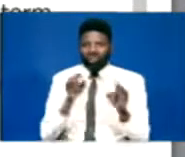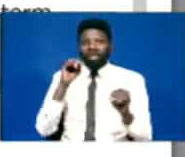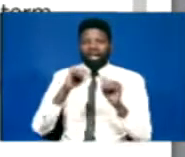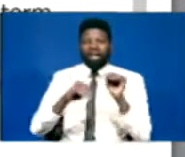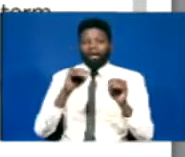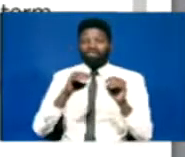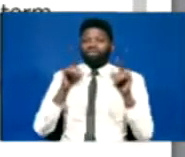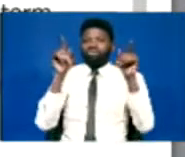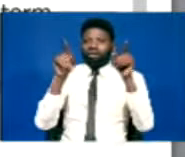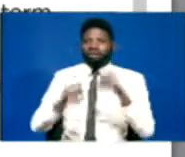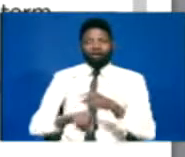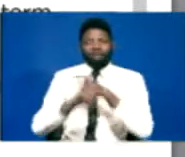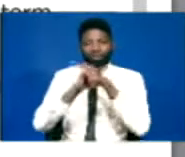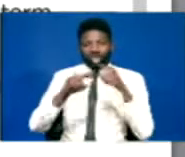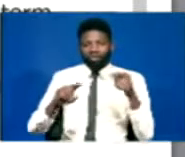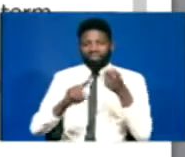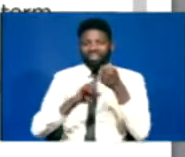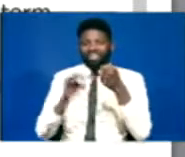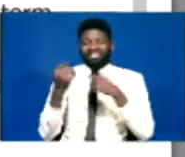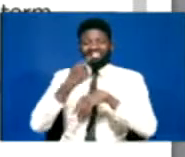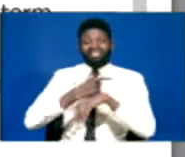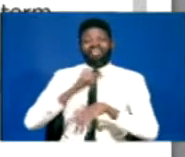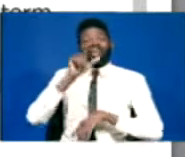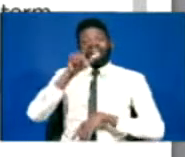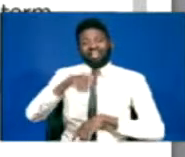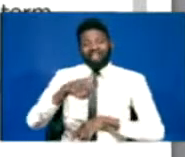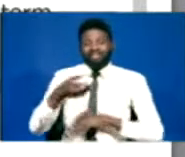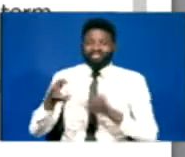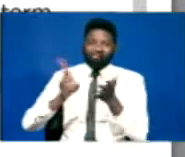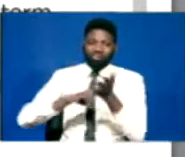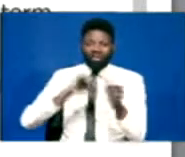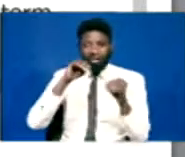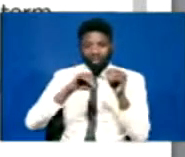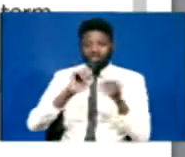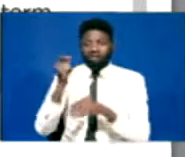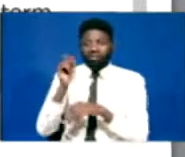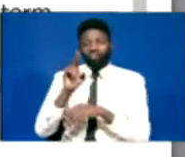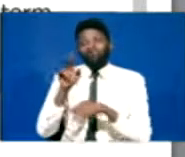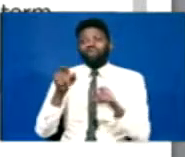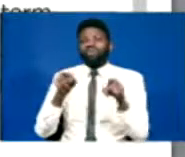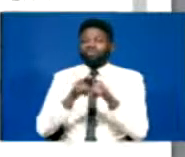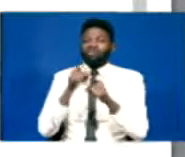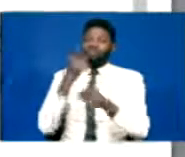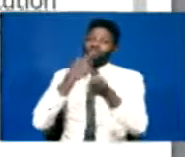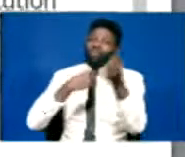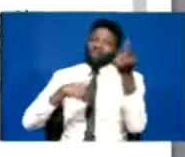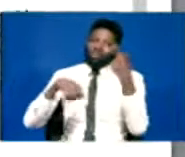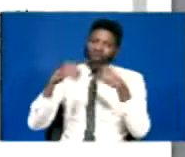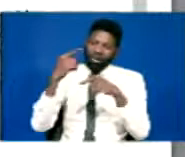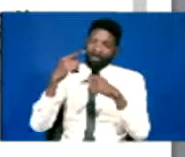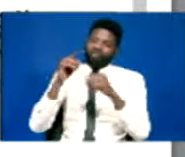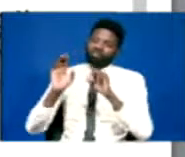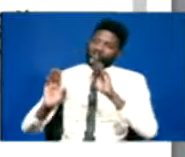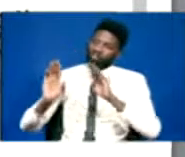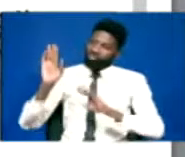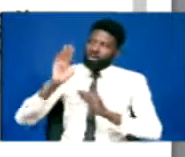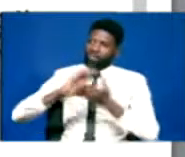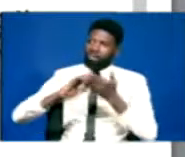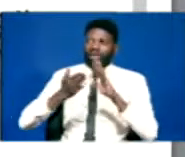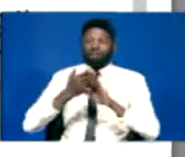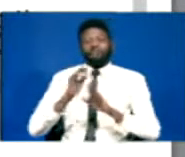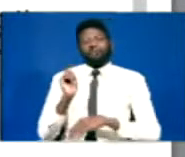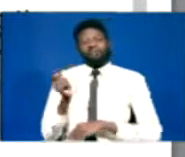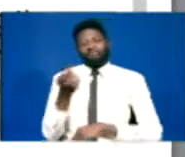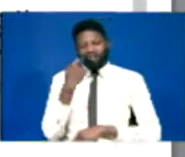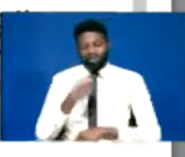the rerun, and President Kenyatta still did emerge the winner and was sworn in and became the president.